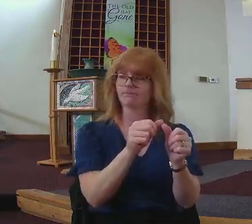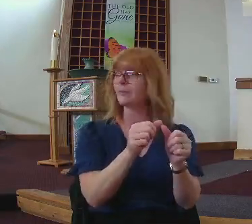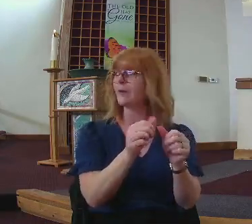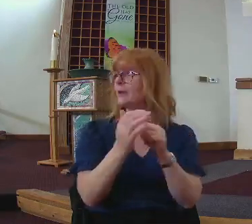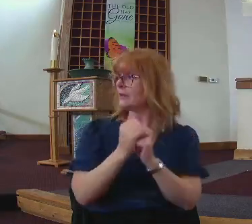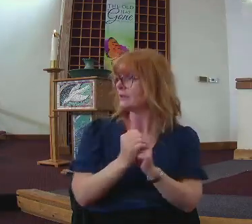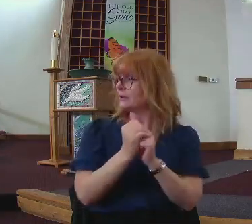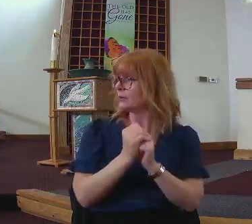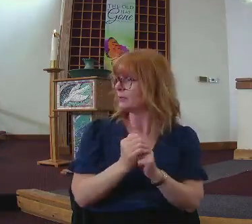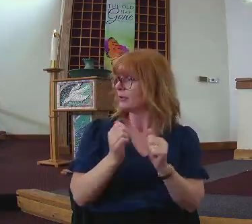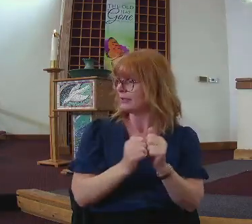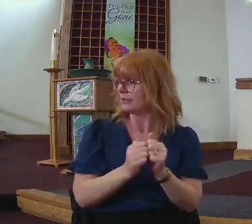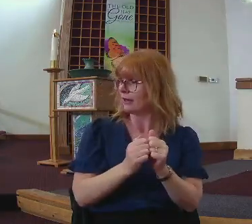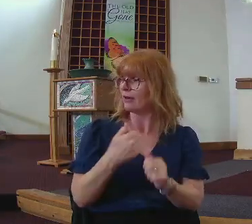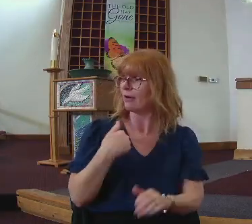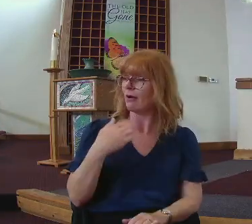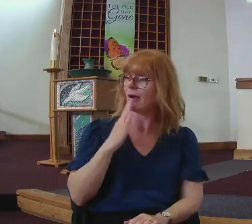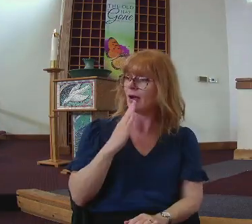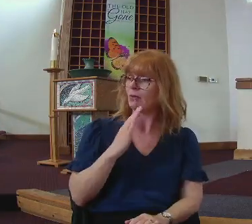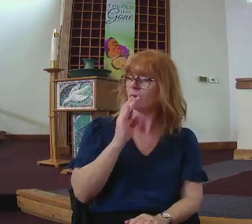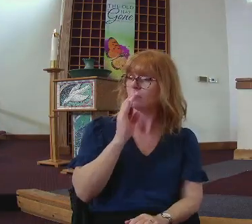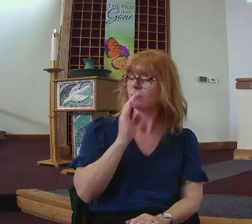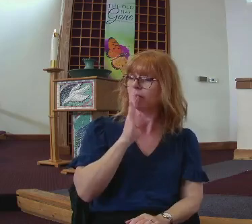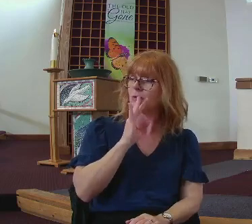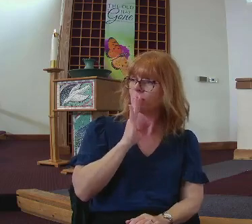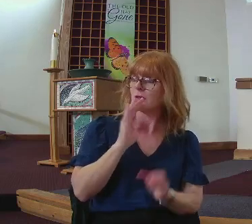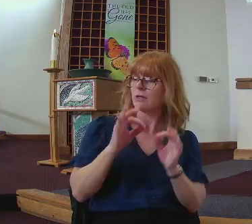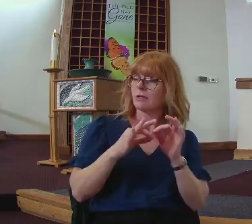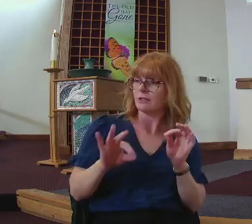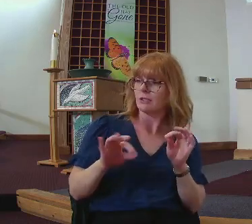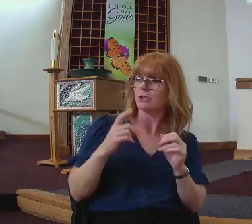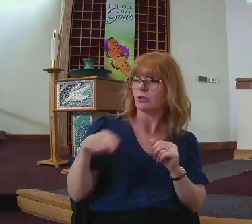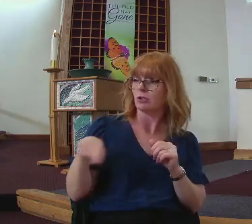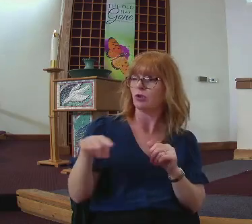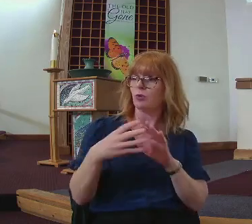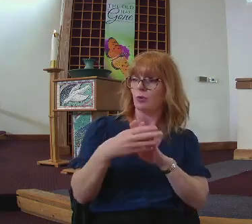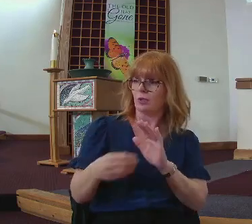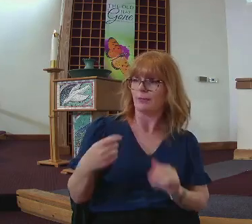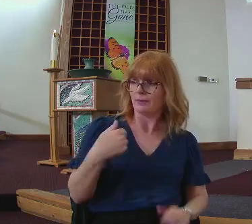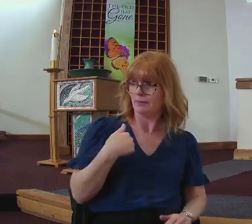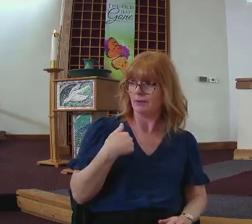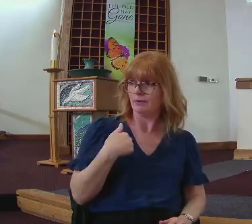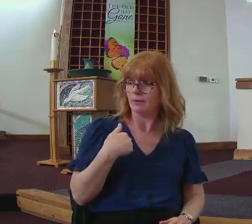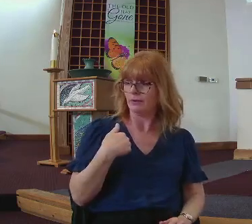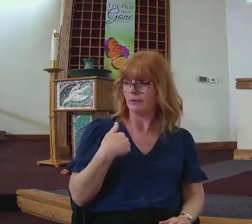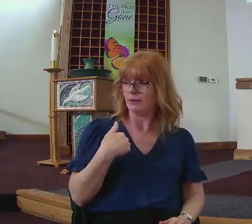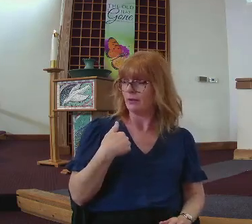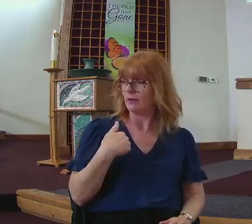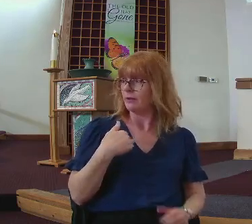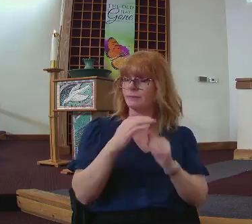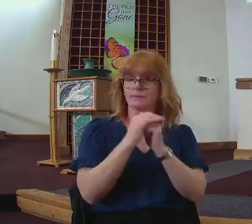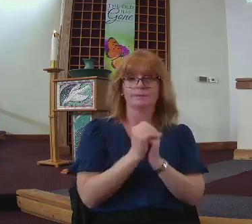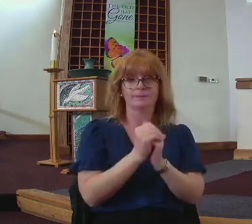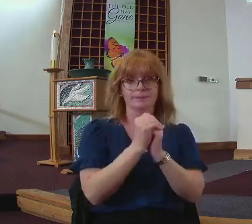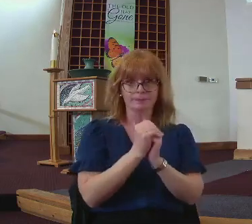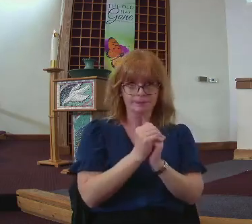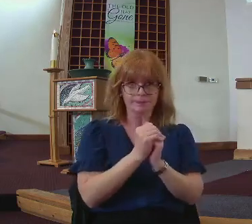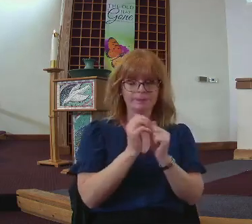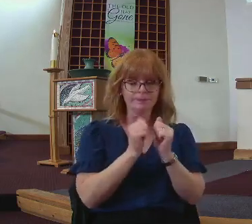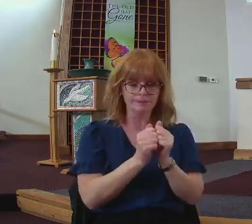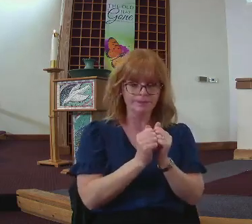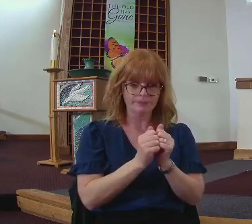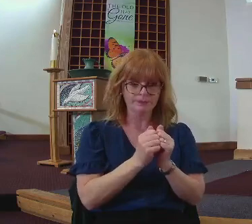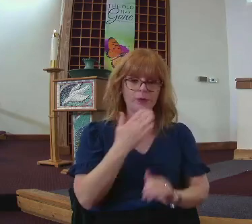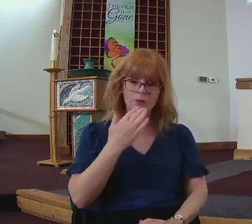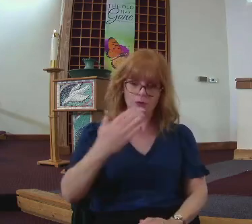And I'm going to say a sentence, and I want to invite you to repeat what I say, okay? So let's pray.